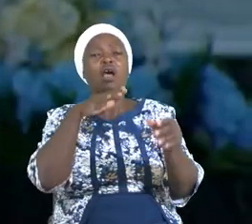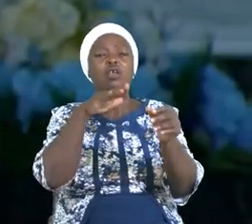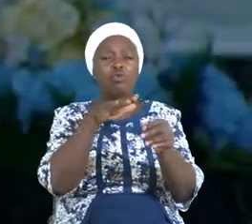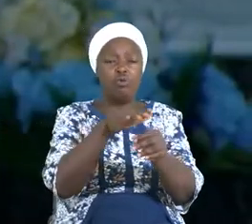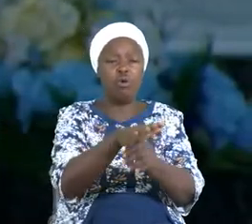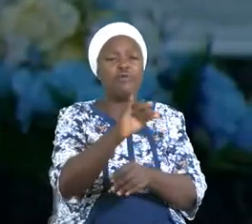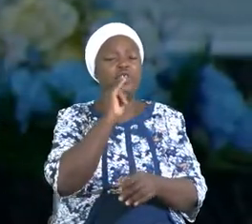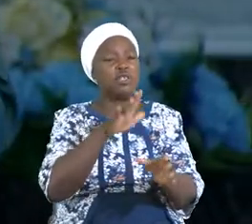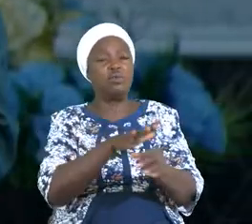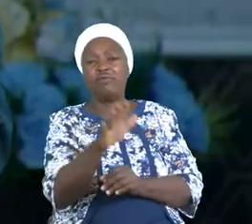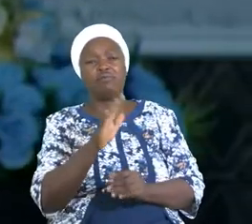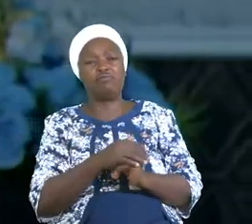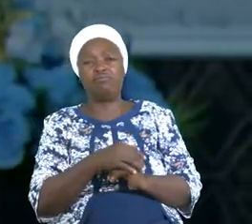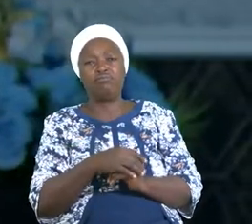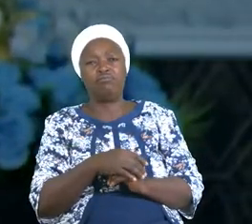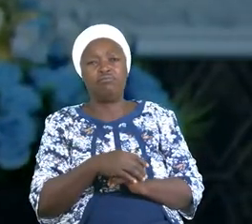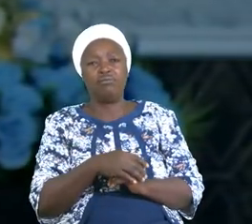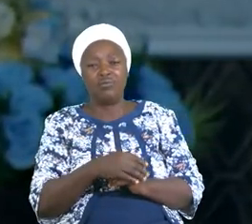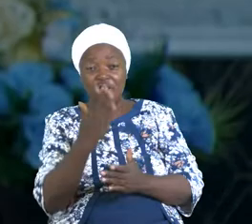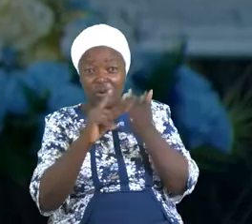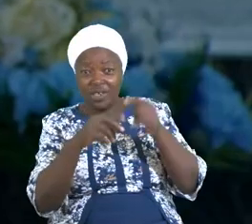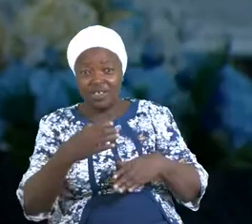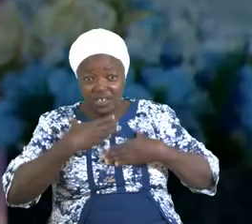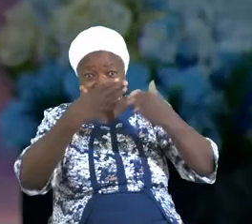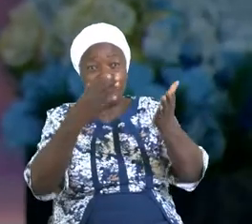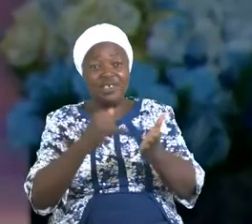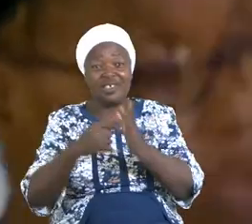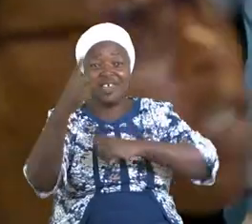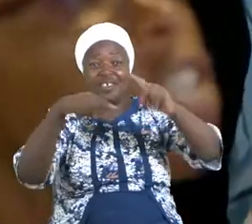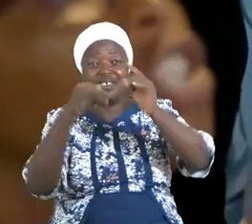enough. Somebody that helped me shout, enough is enough.